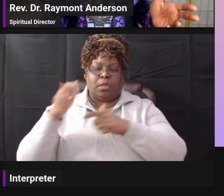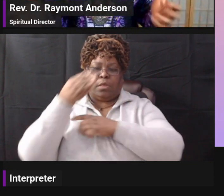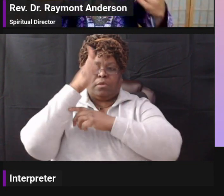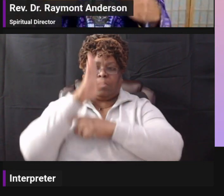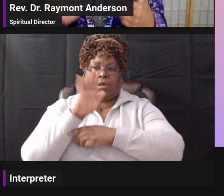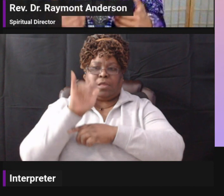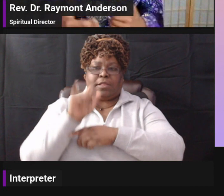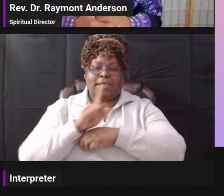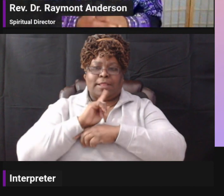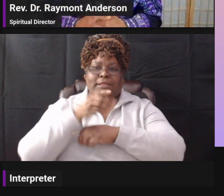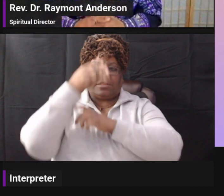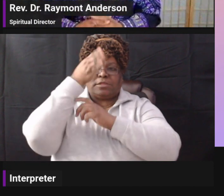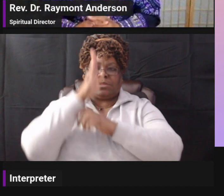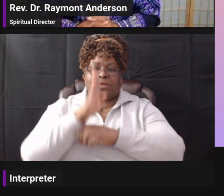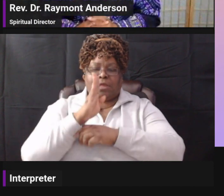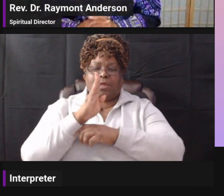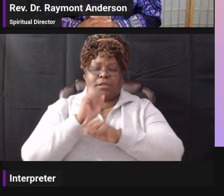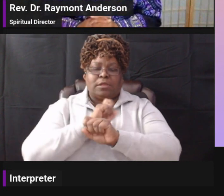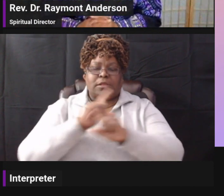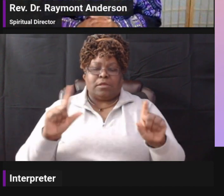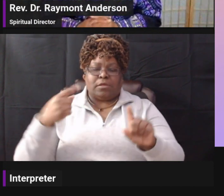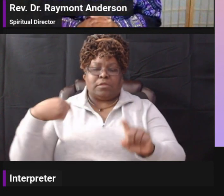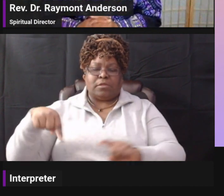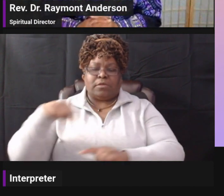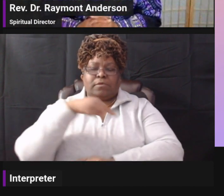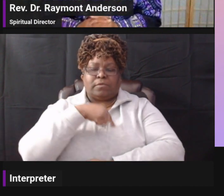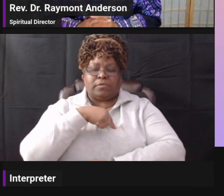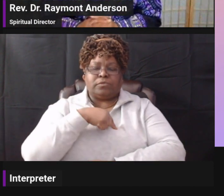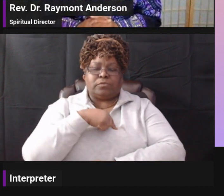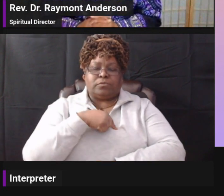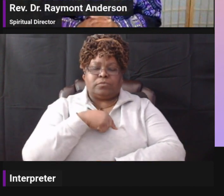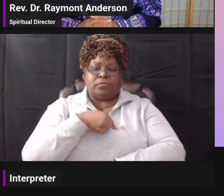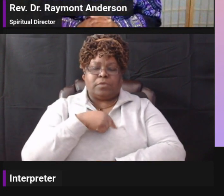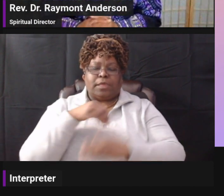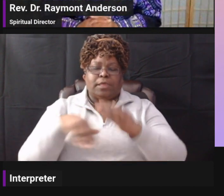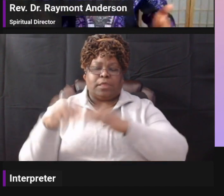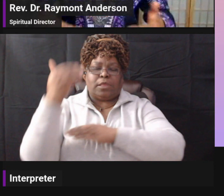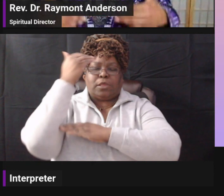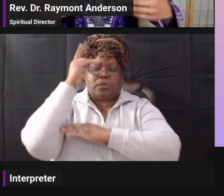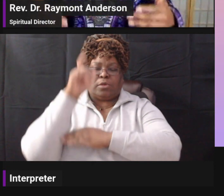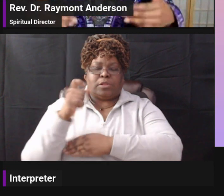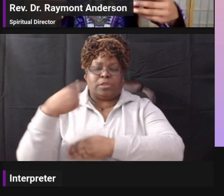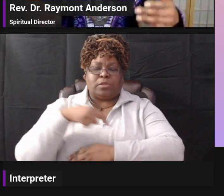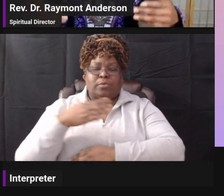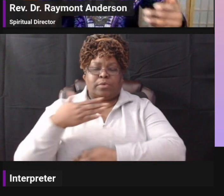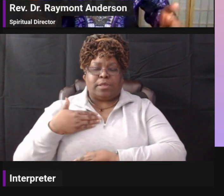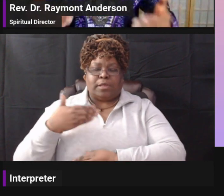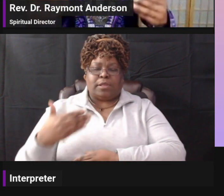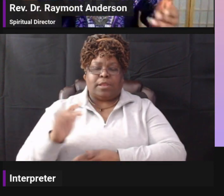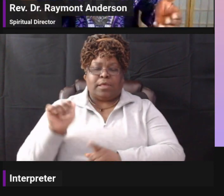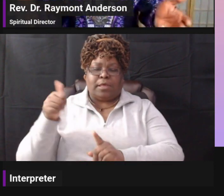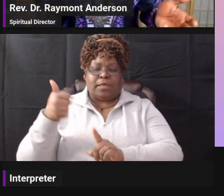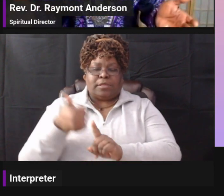is God is the greatness of each and every one of us. And in knowing this, we avail ourselves to more and